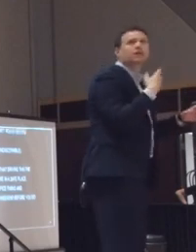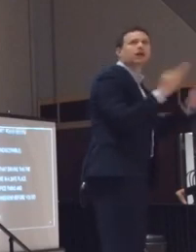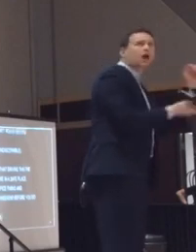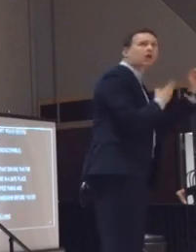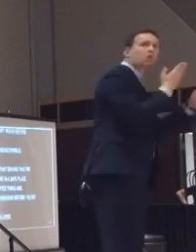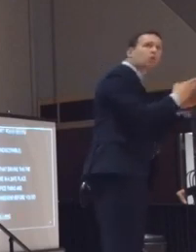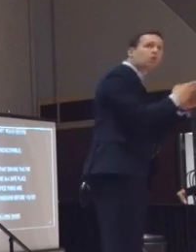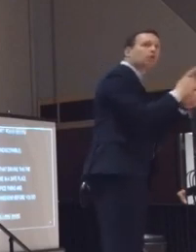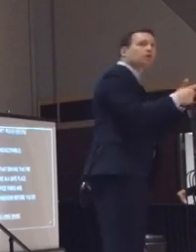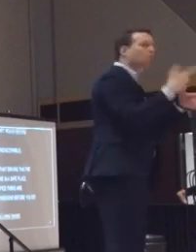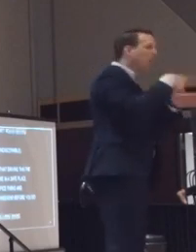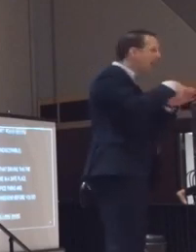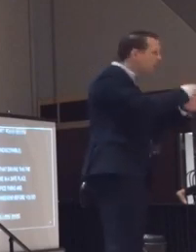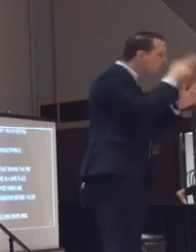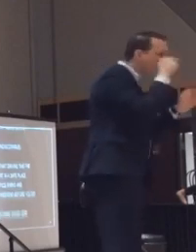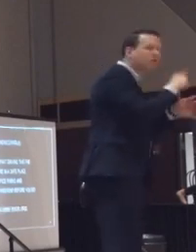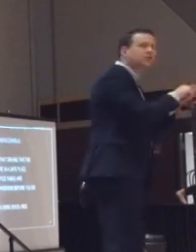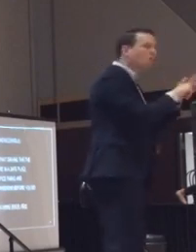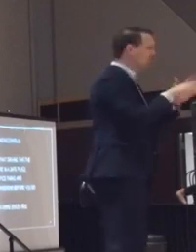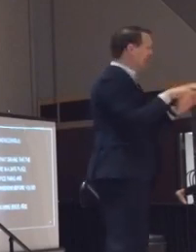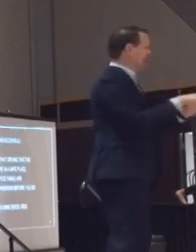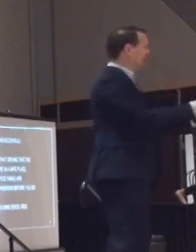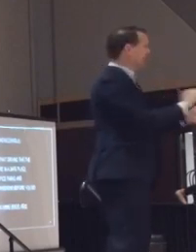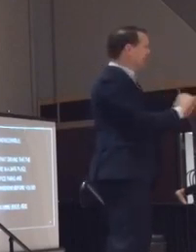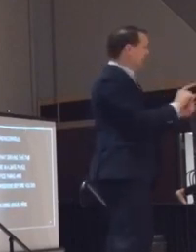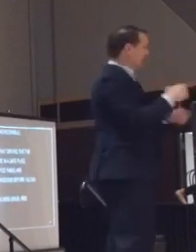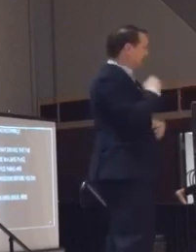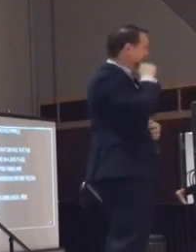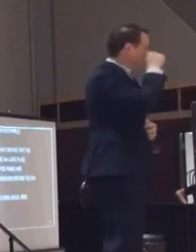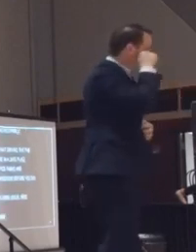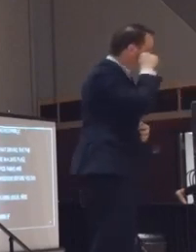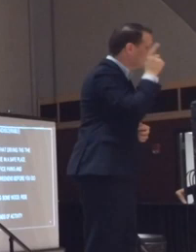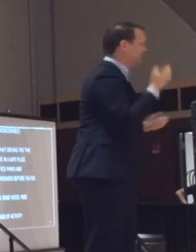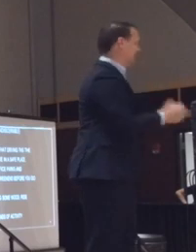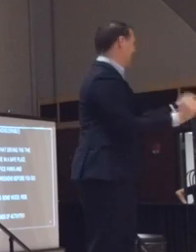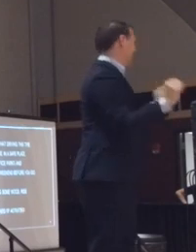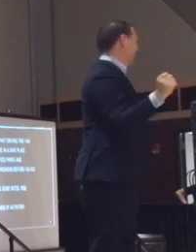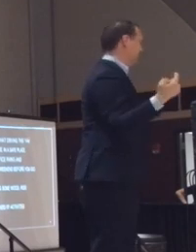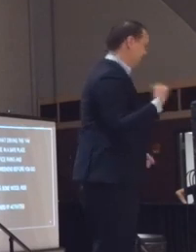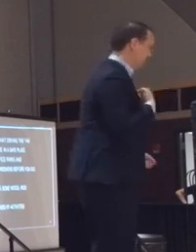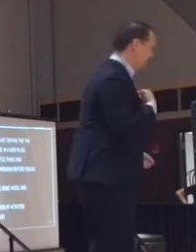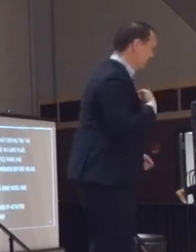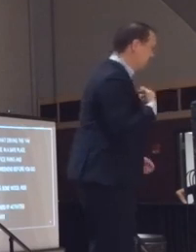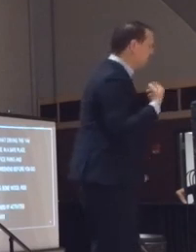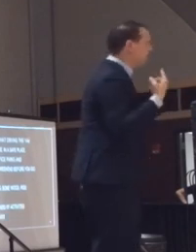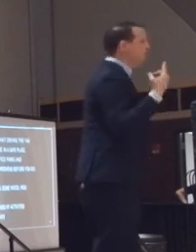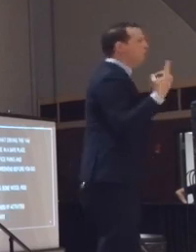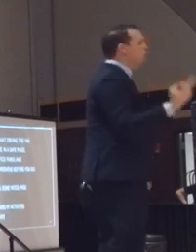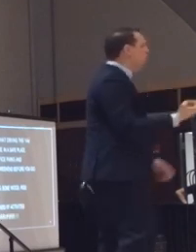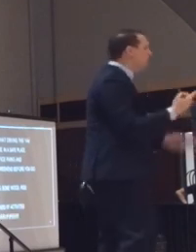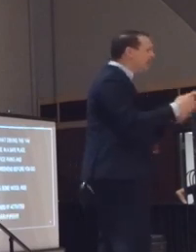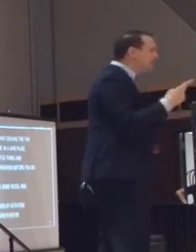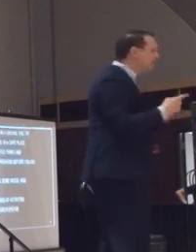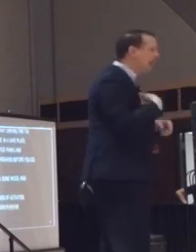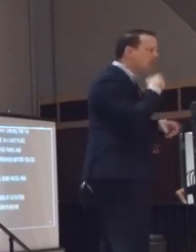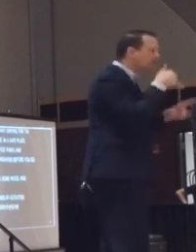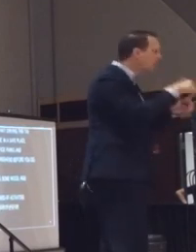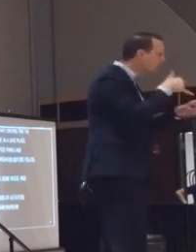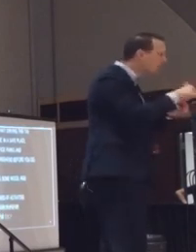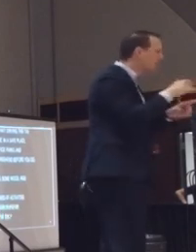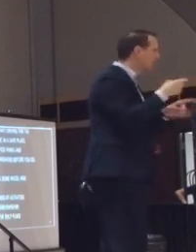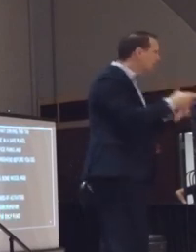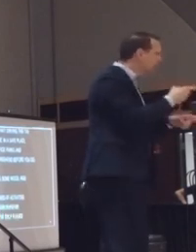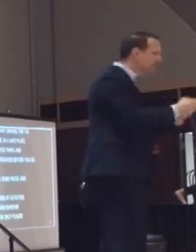horse. These are the kinds of activities that as a teenager saved me. And they were the only places I wasn't being bullied and